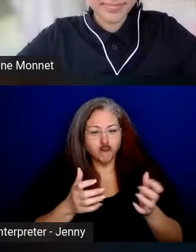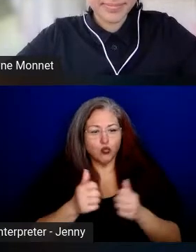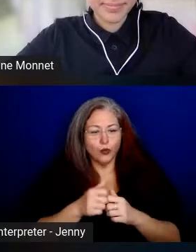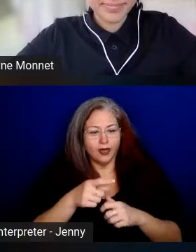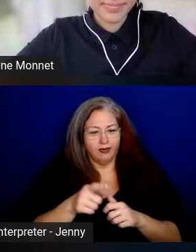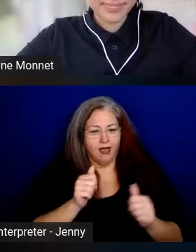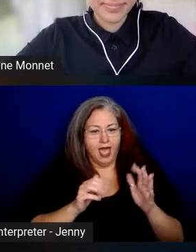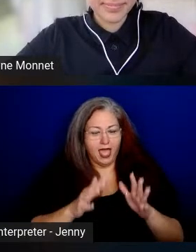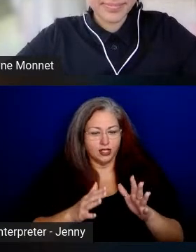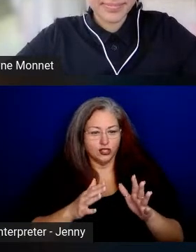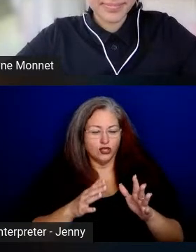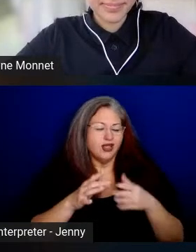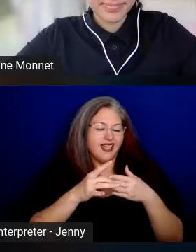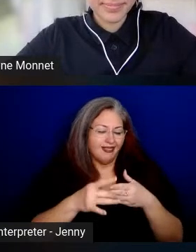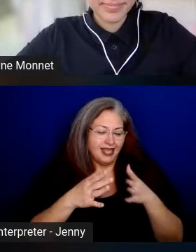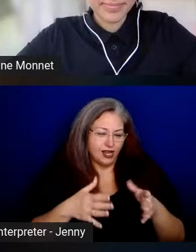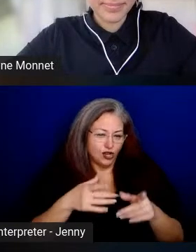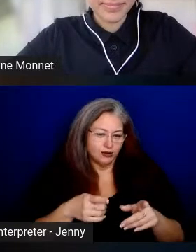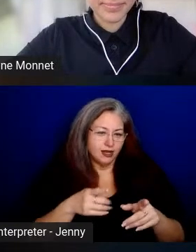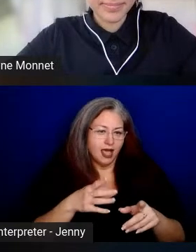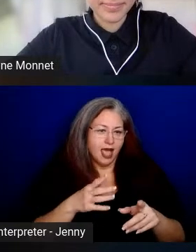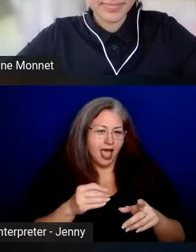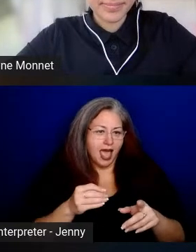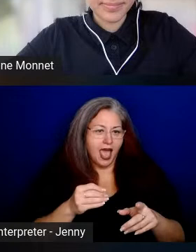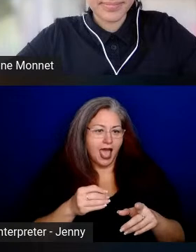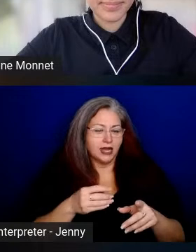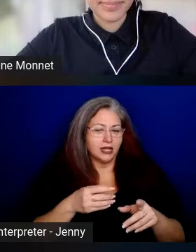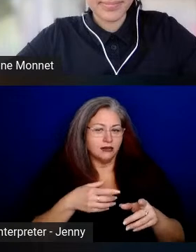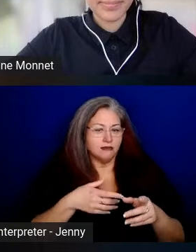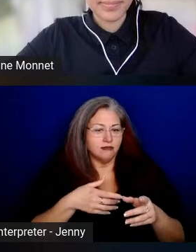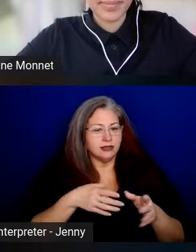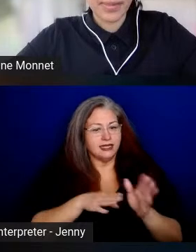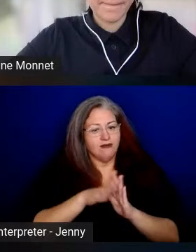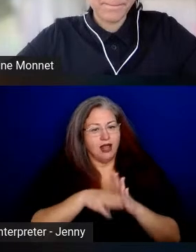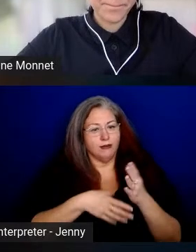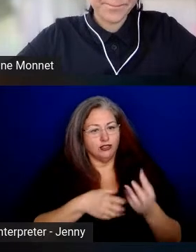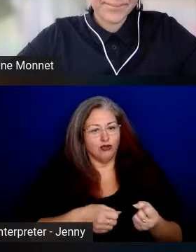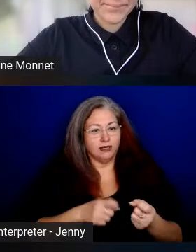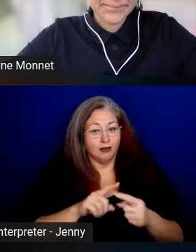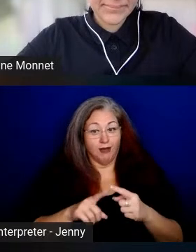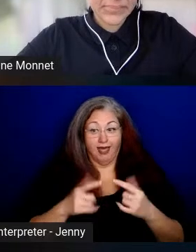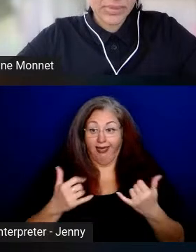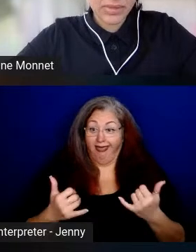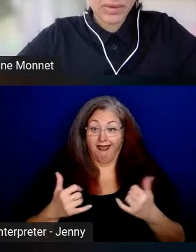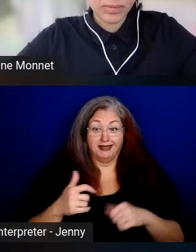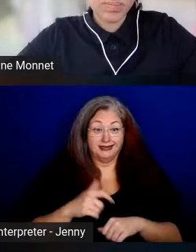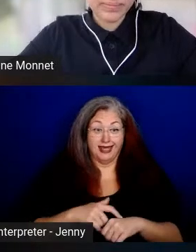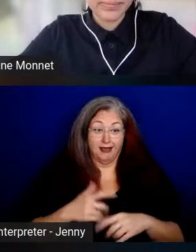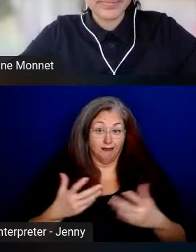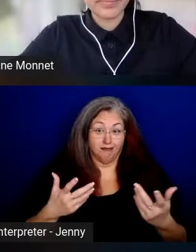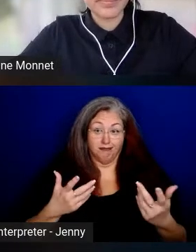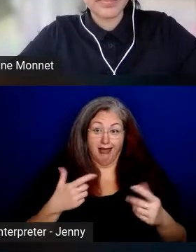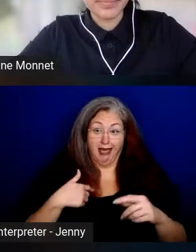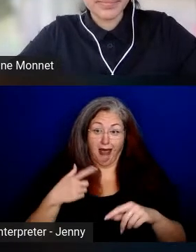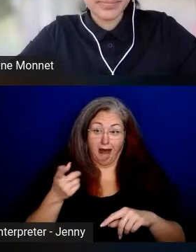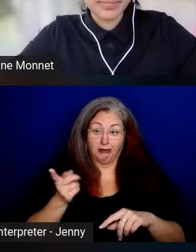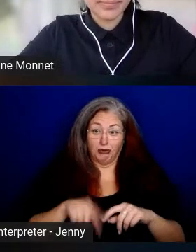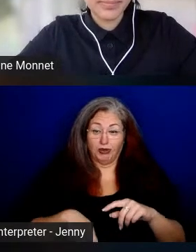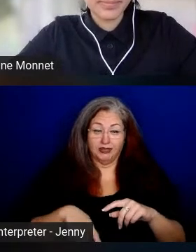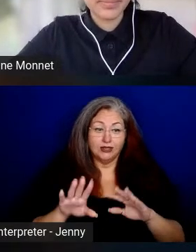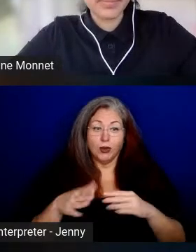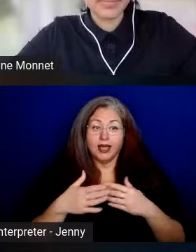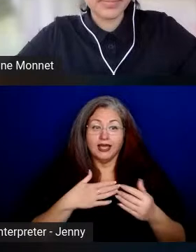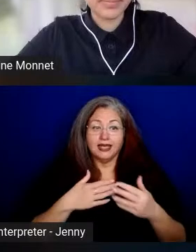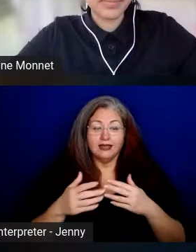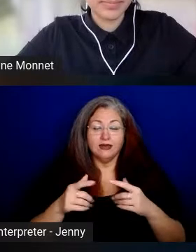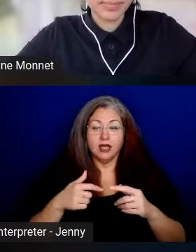their trust through the conversation, but yeah, this time I couldn't do it. Even when